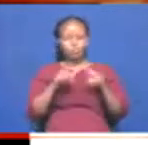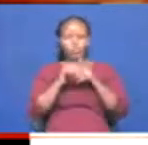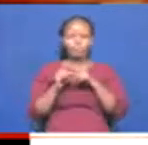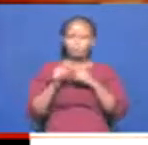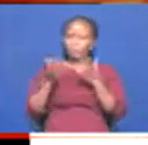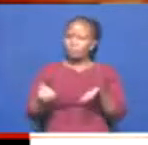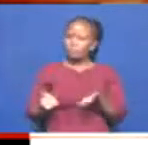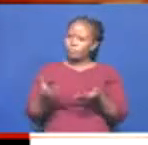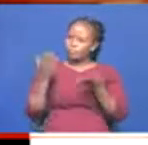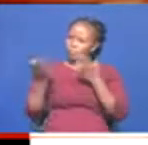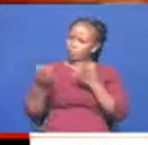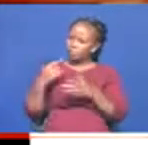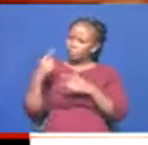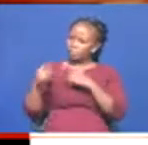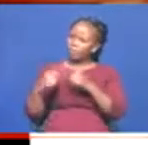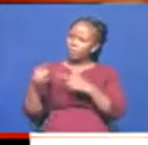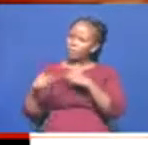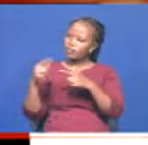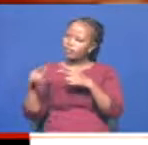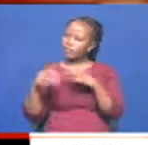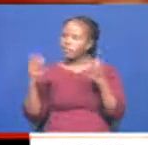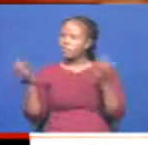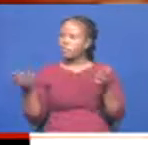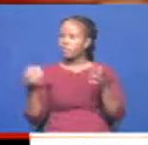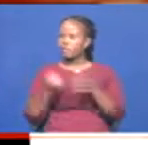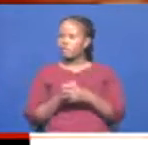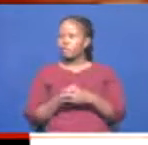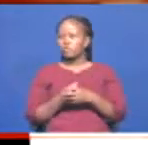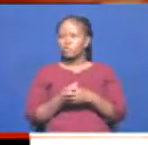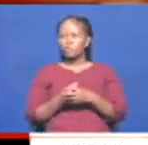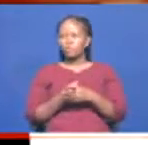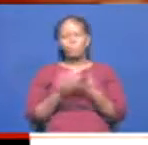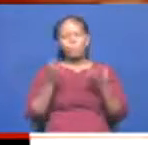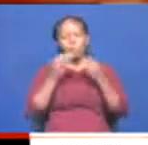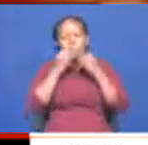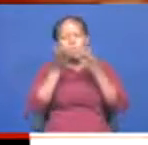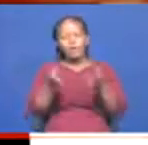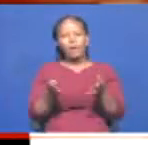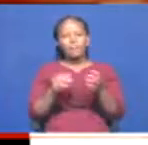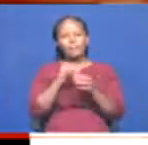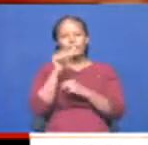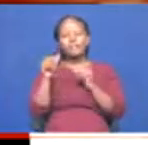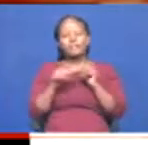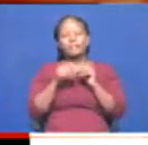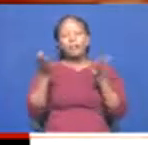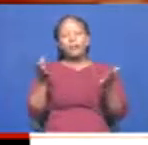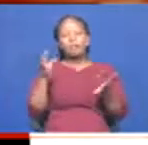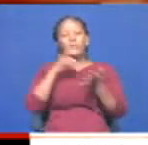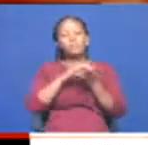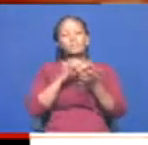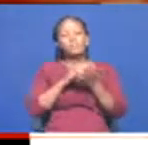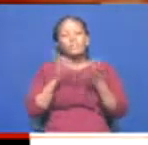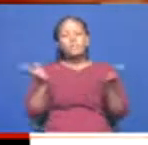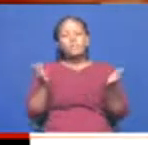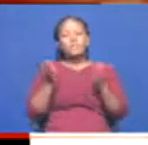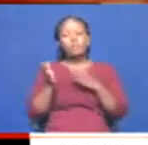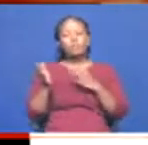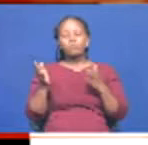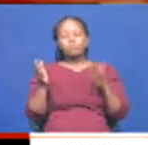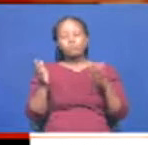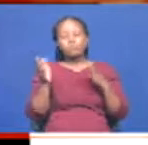continue on that note, perhaps an update on the state of aligning the engineering education